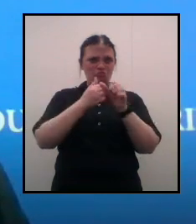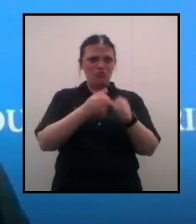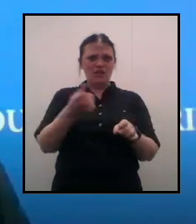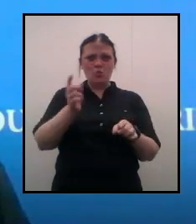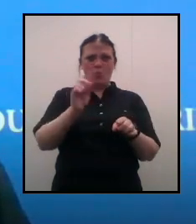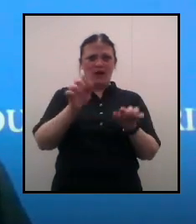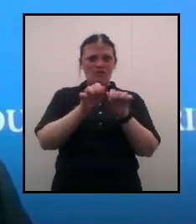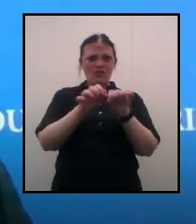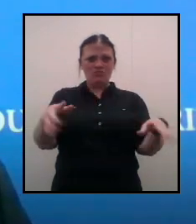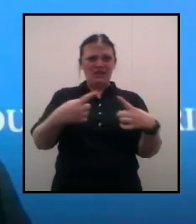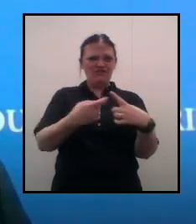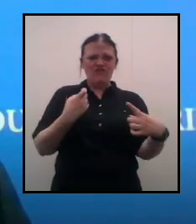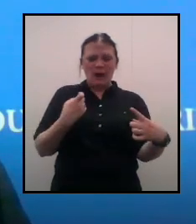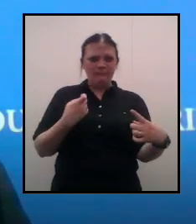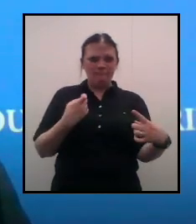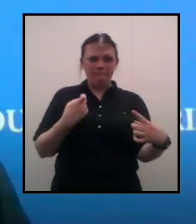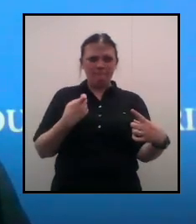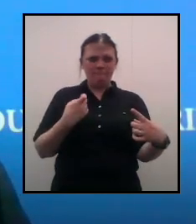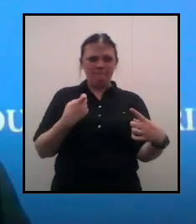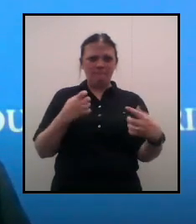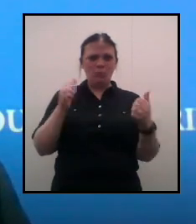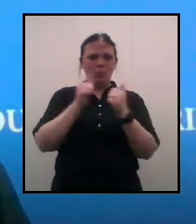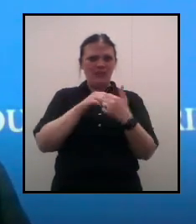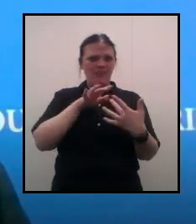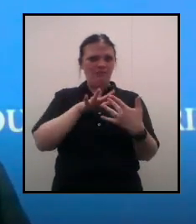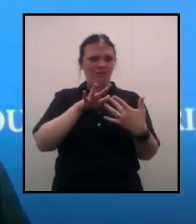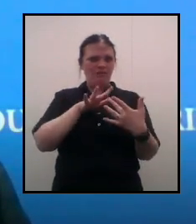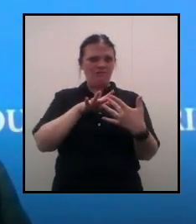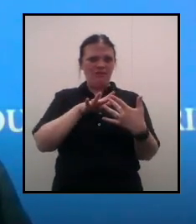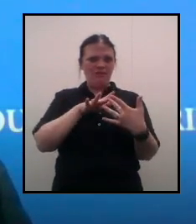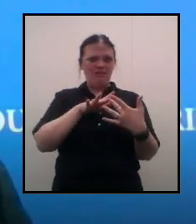the spread is coming from with that contact tracing?